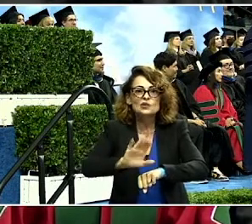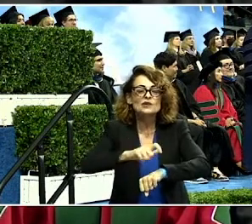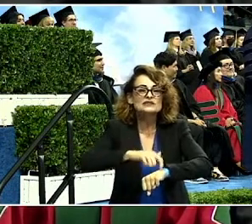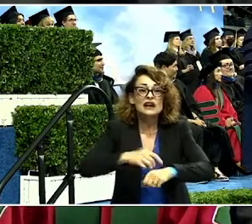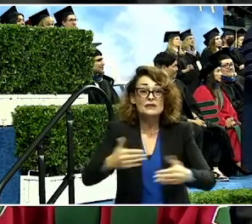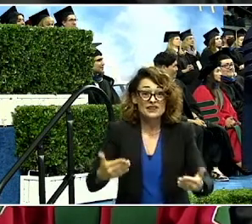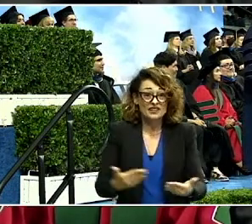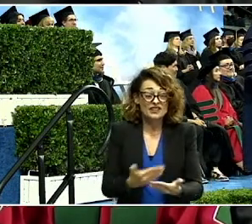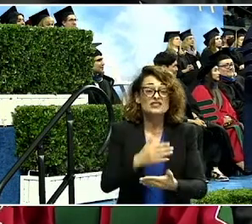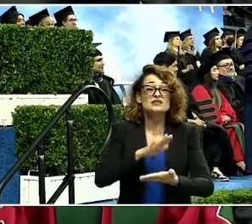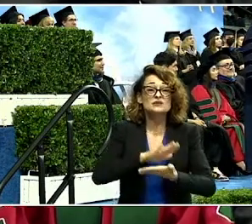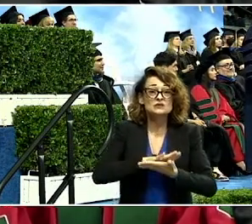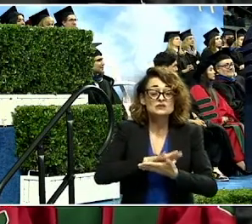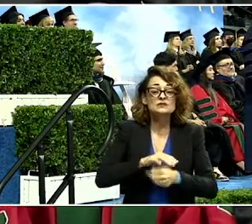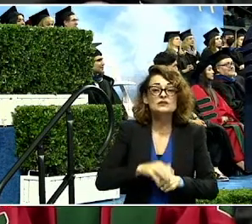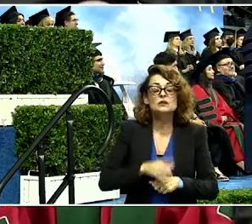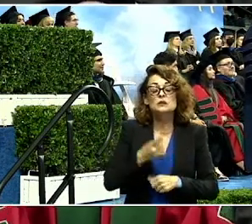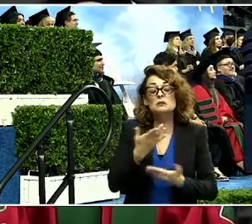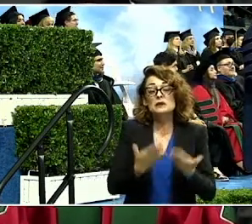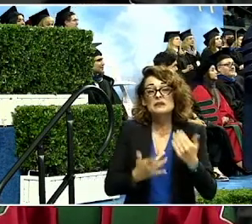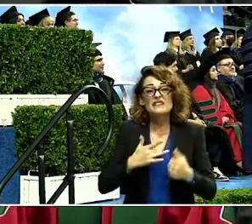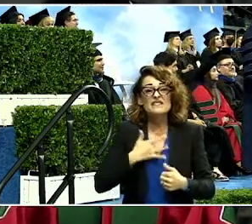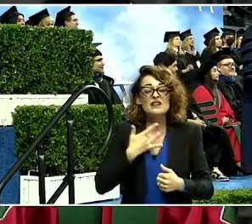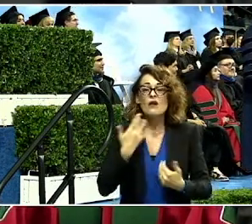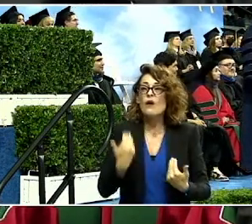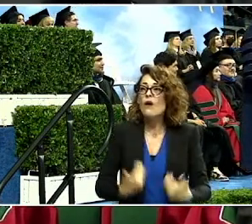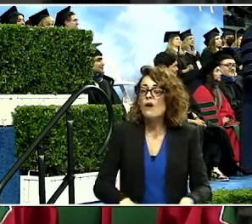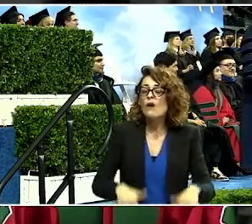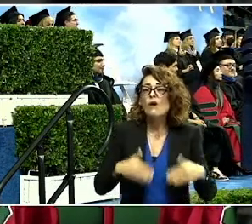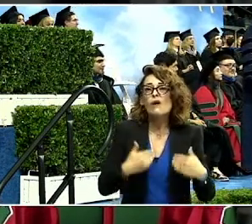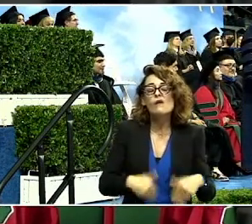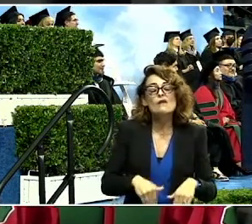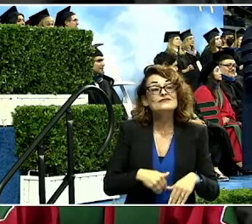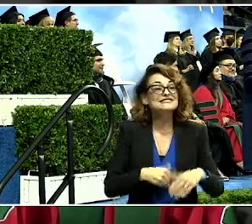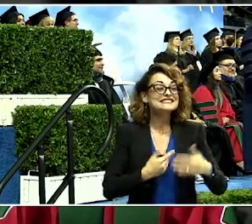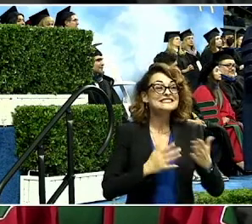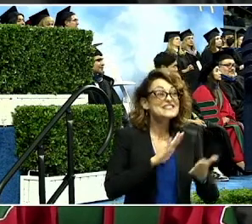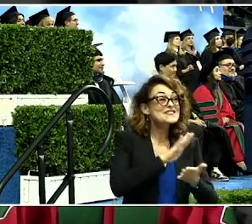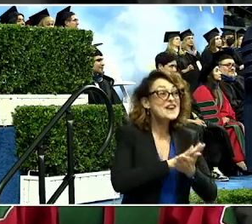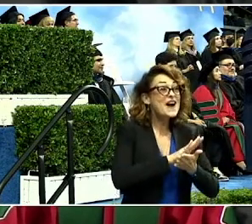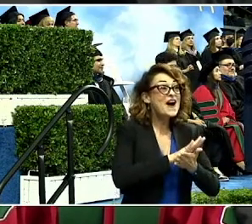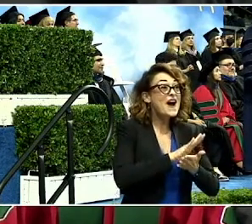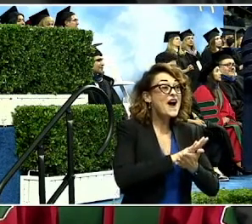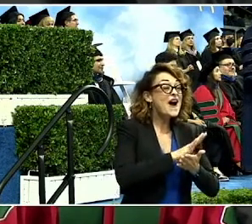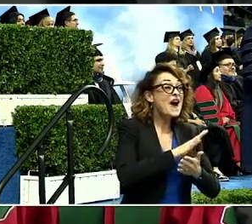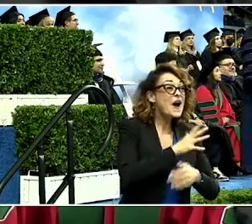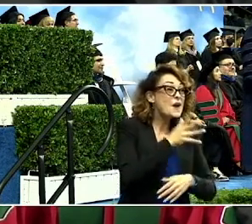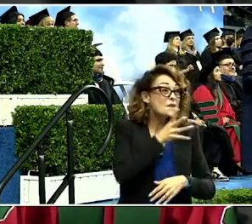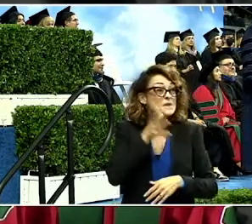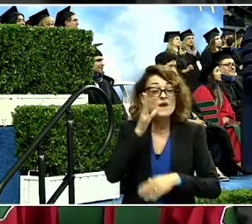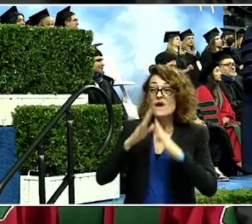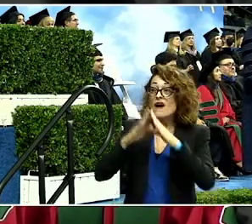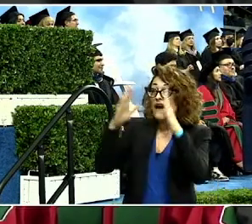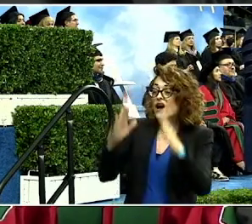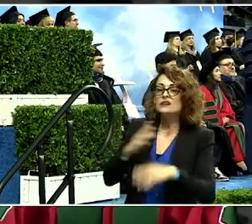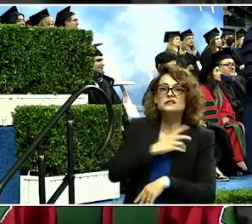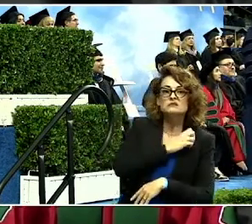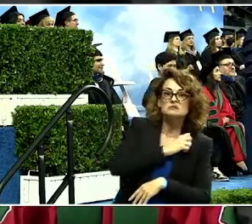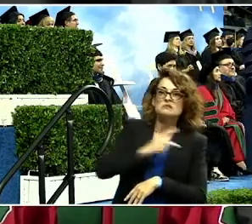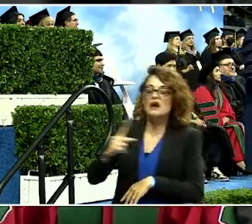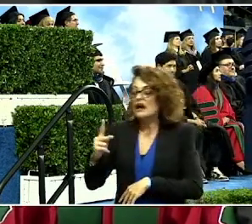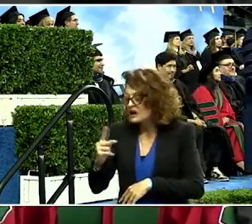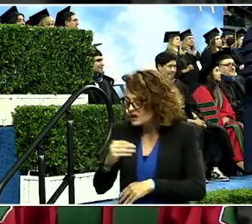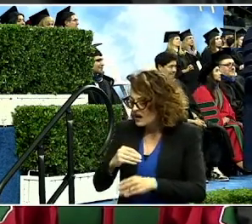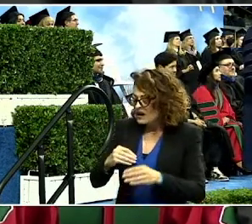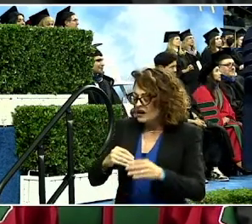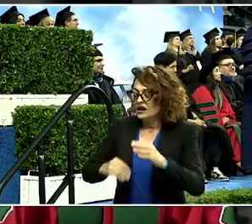here. You may have felt the whiplash of moving back with your parents, turning a kitchen table into a classroom, taking a new role, some of you as